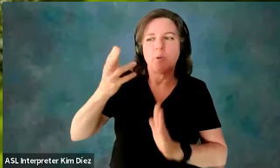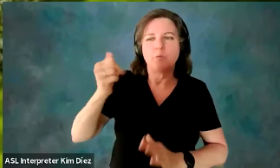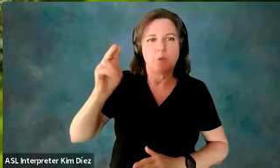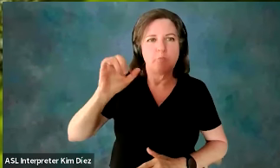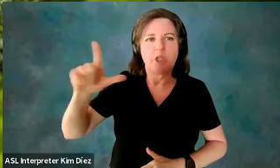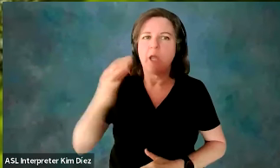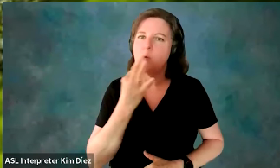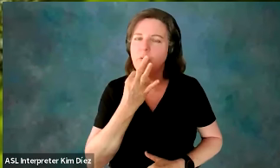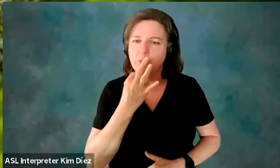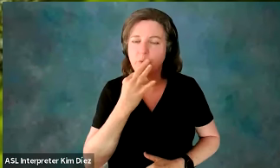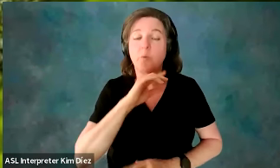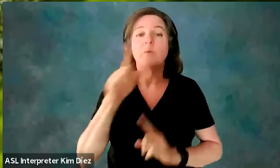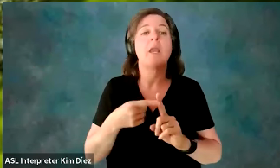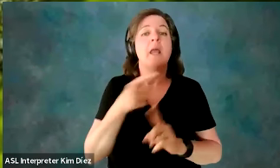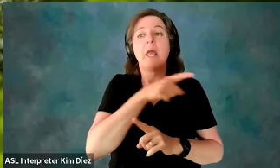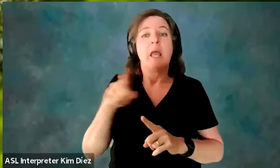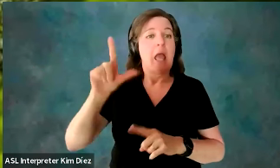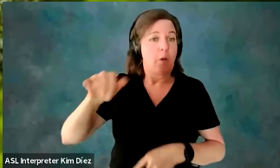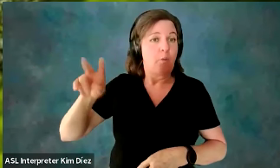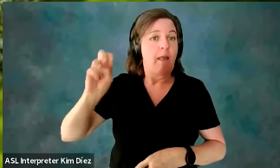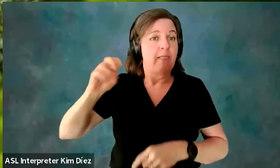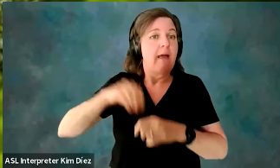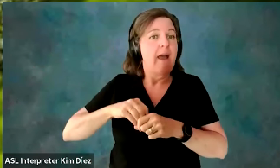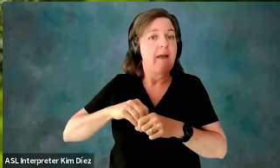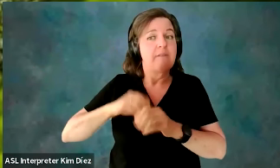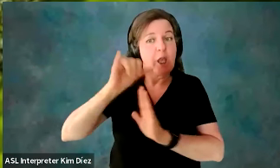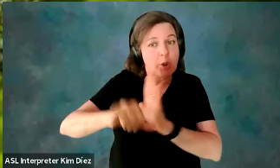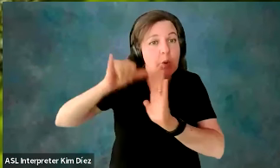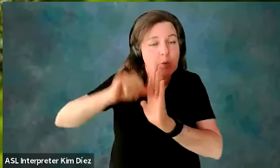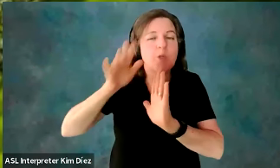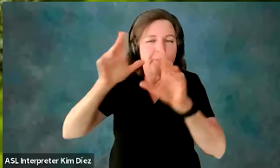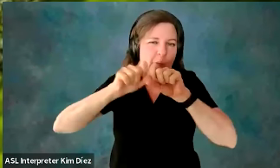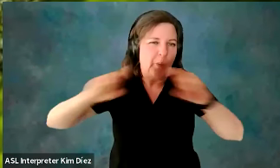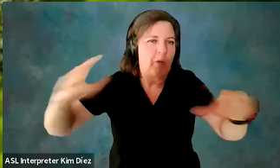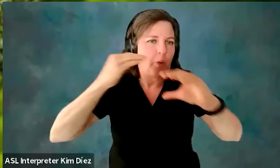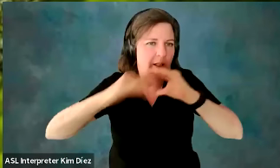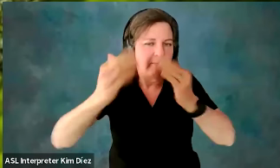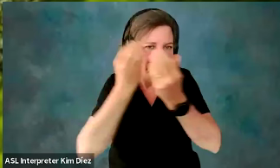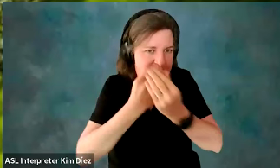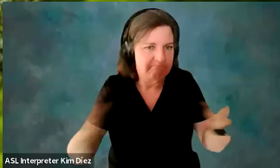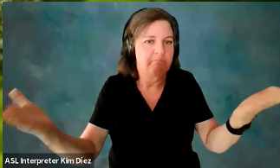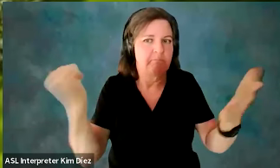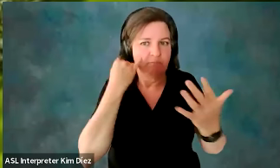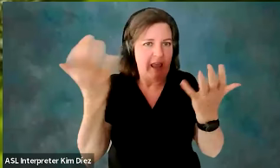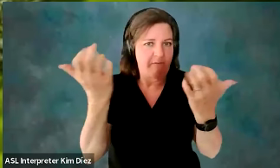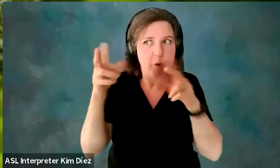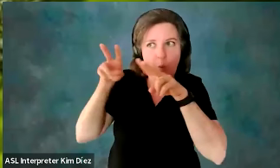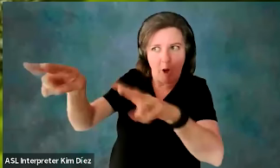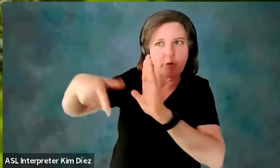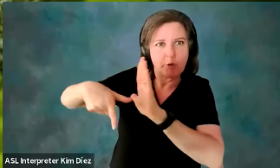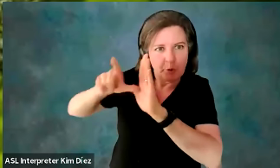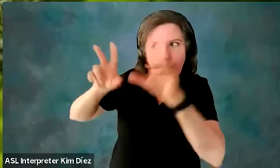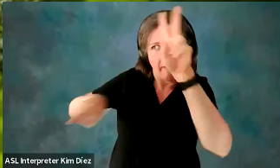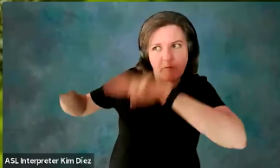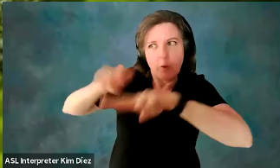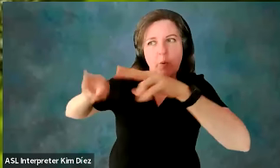soon. And when it's live in YouTube, we're going to be sharing an email notifying so that you can